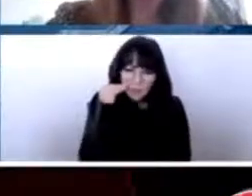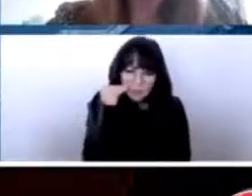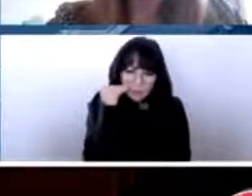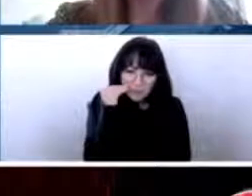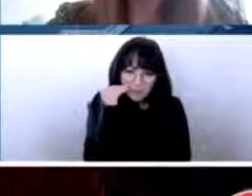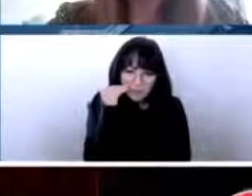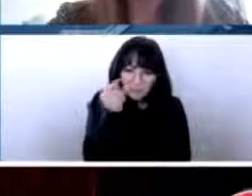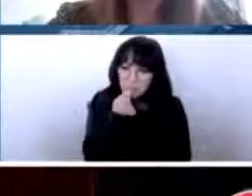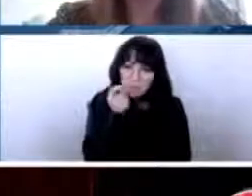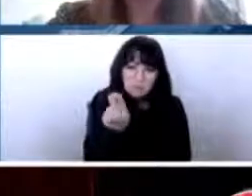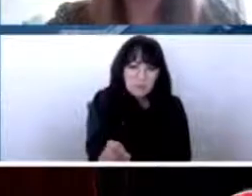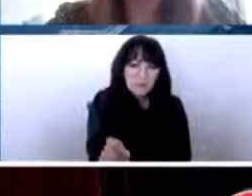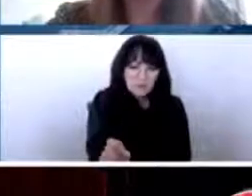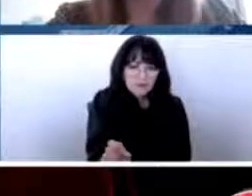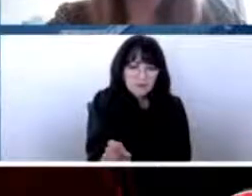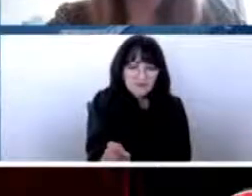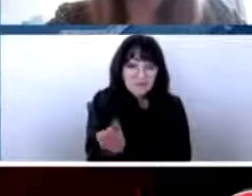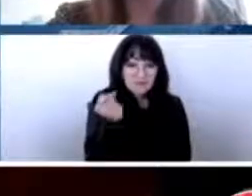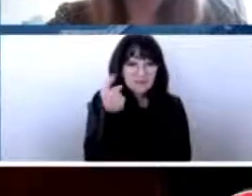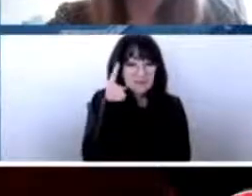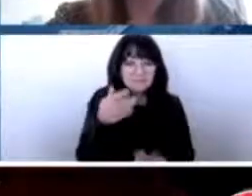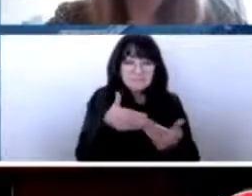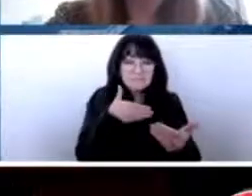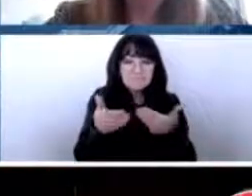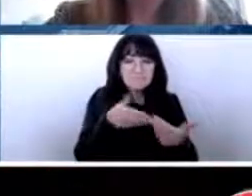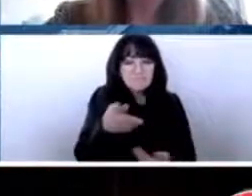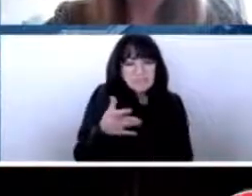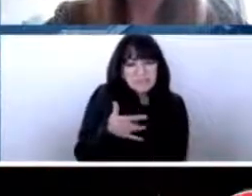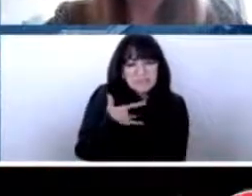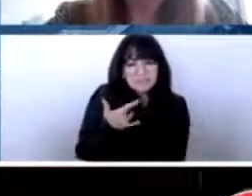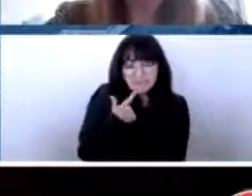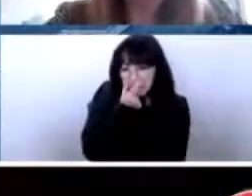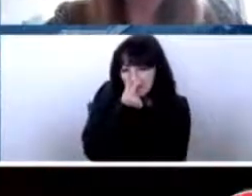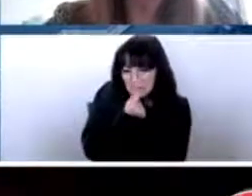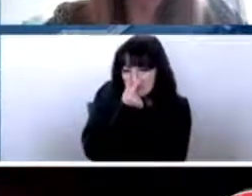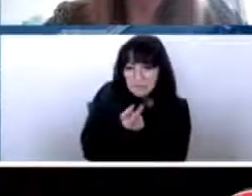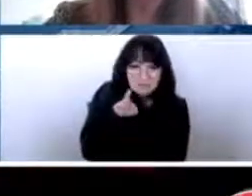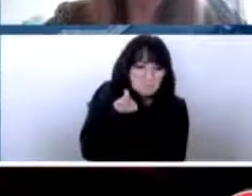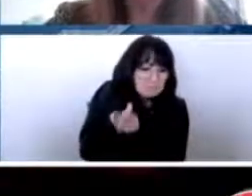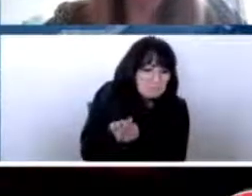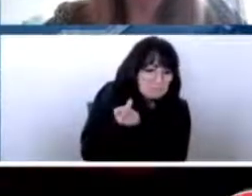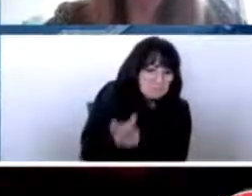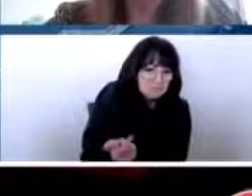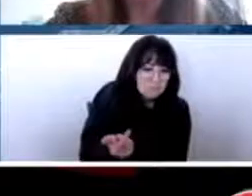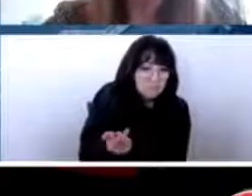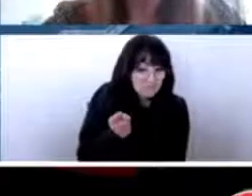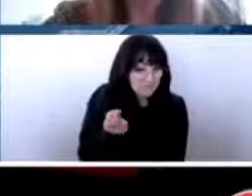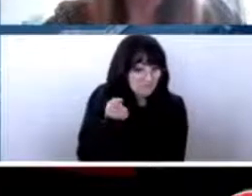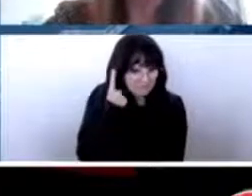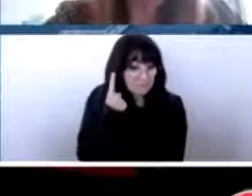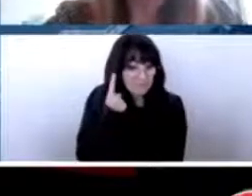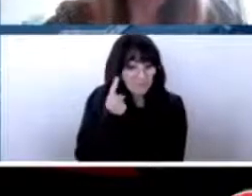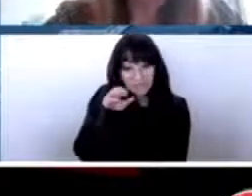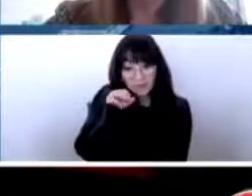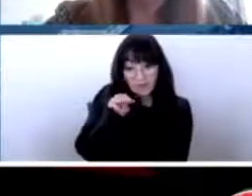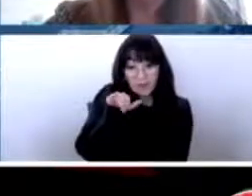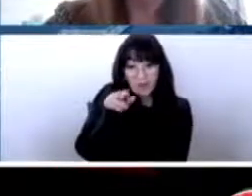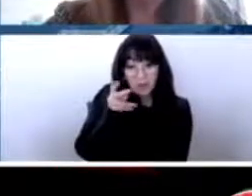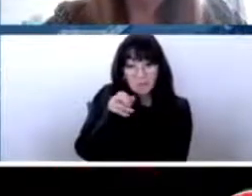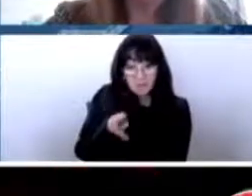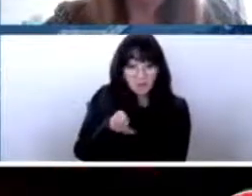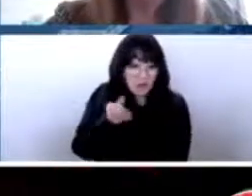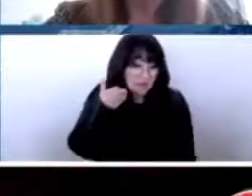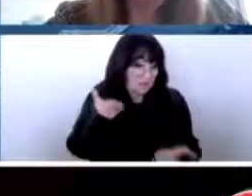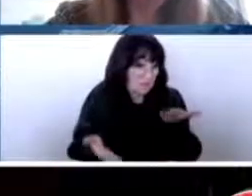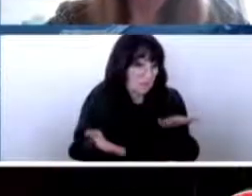that even if you have mild symptoms of a cold, you need to consider that Omicron may very well